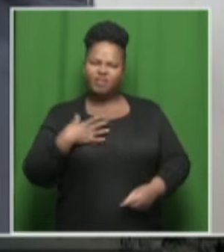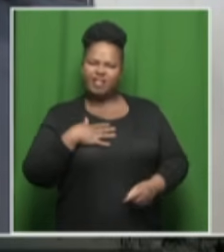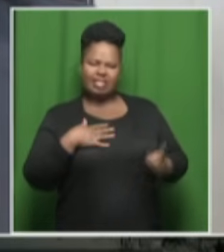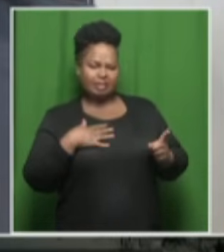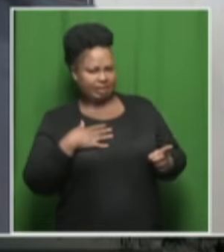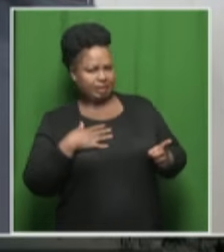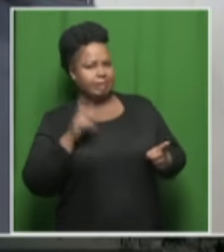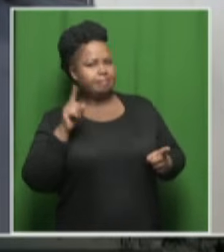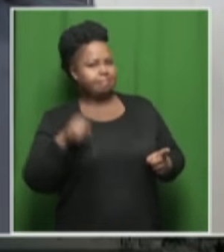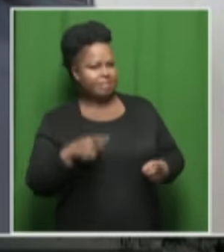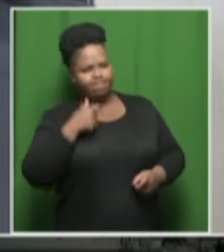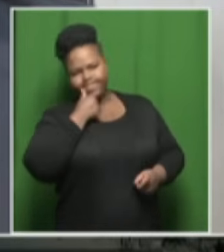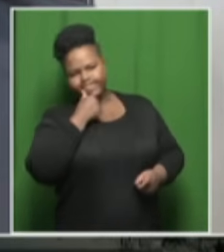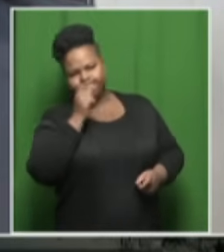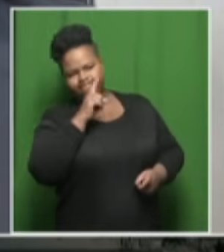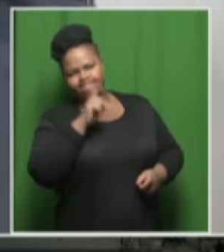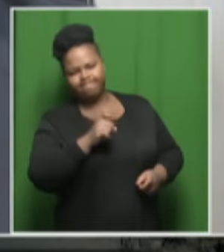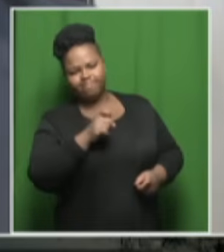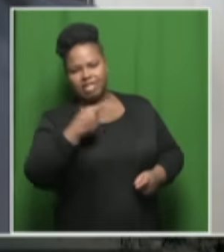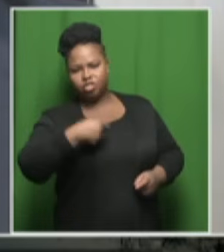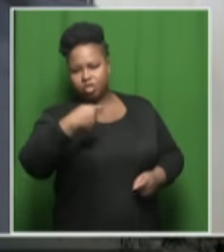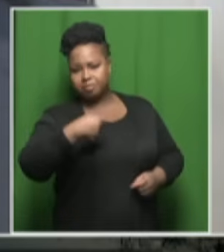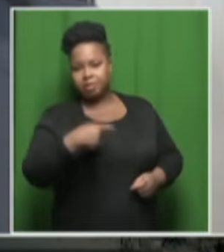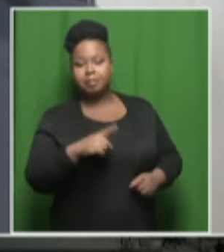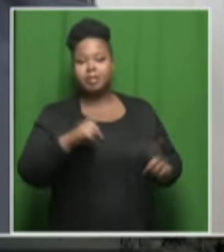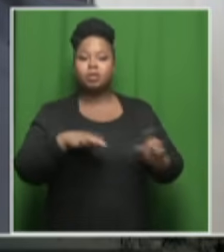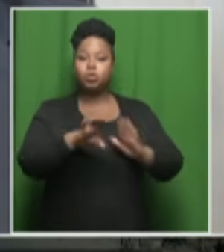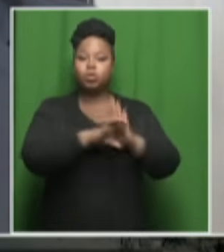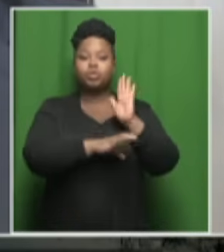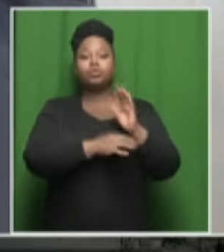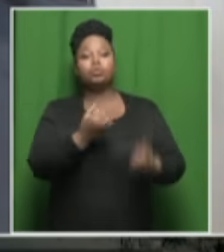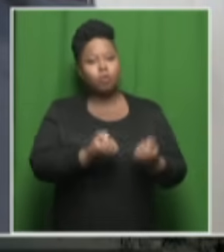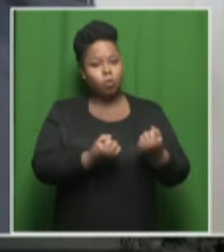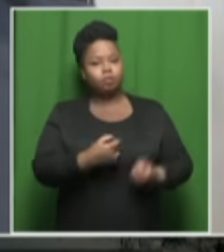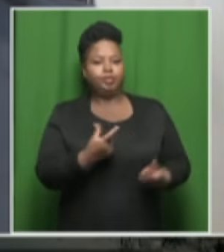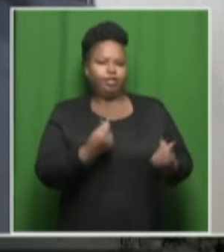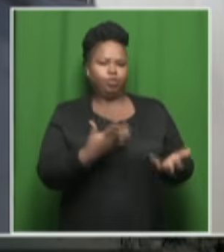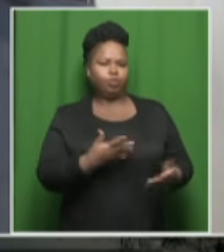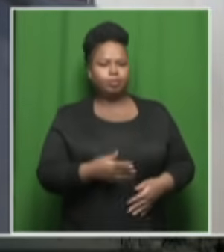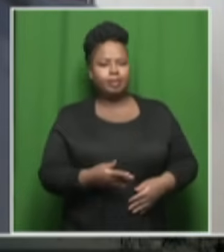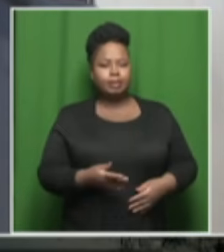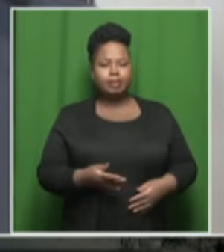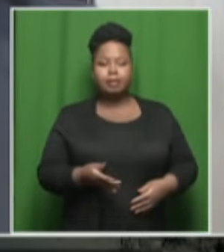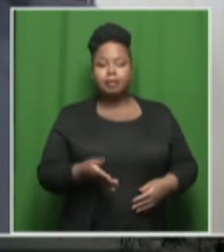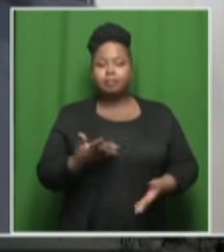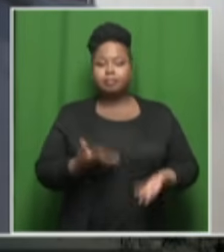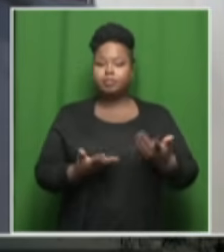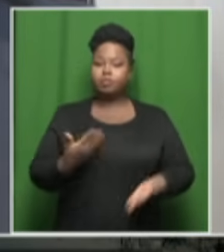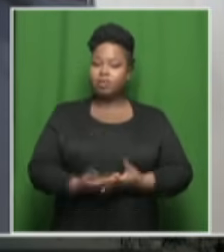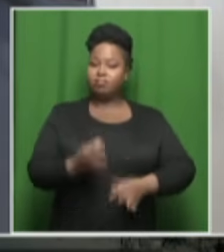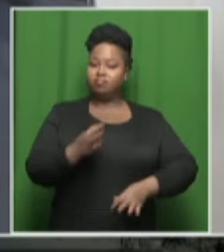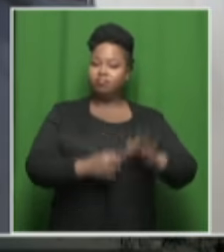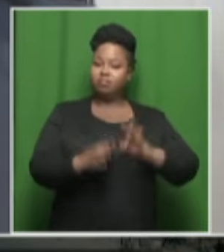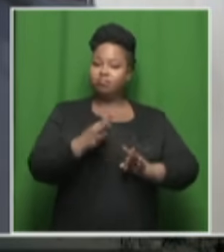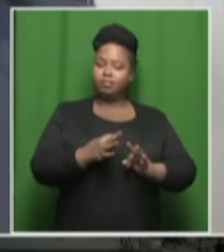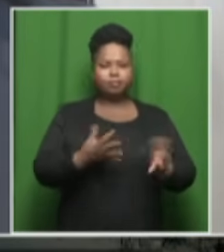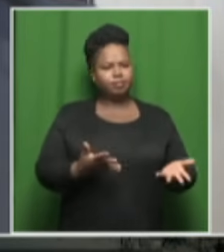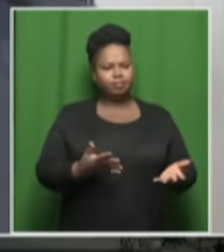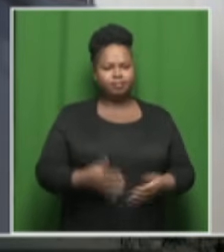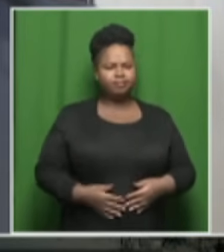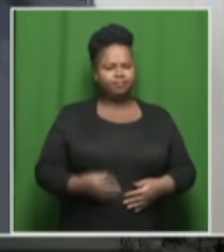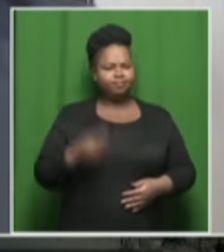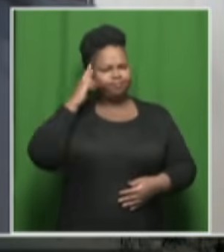needed to be questioned, that judgment. Well, the Constitutional Court did exactly that. So perhaps you want to talk to us between the